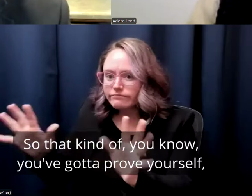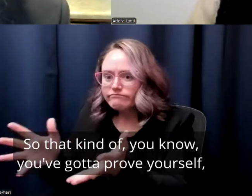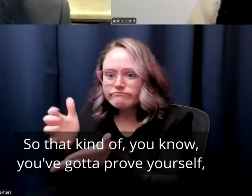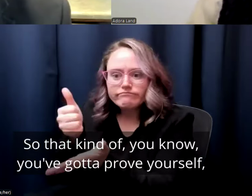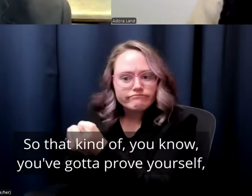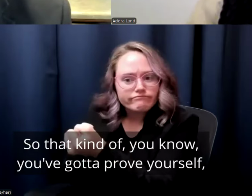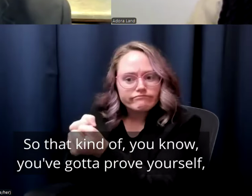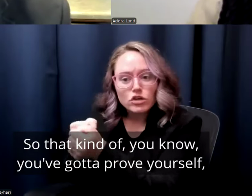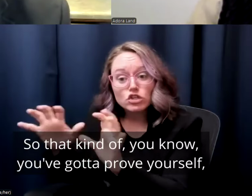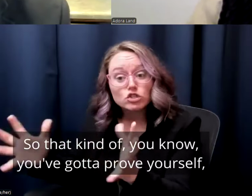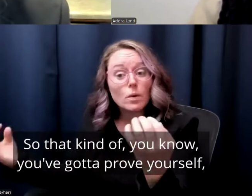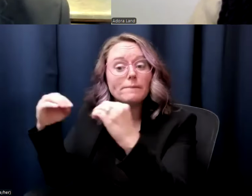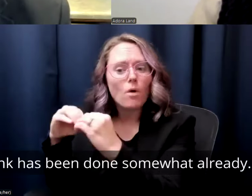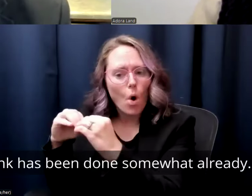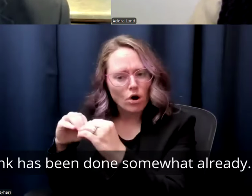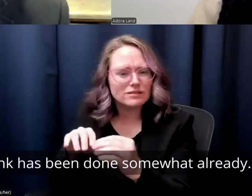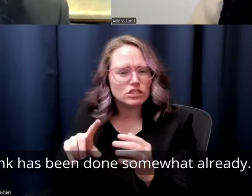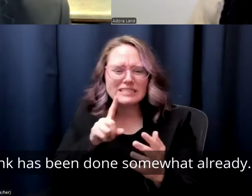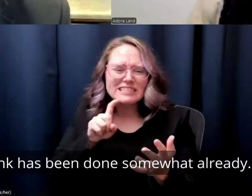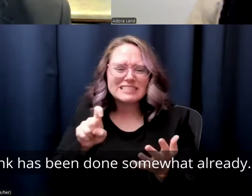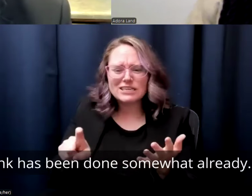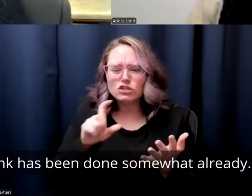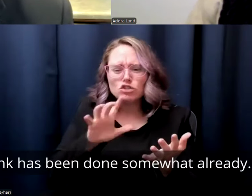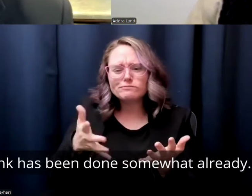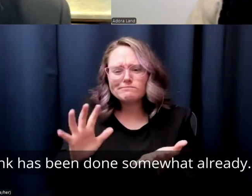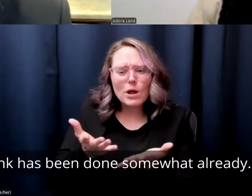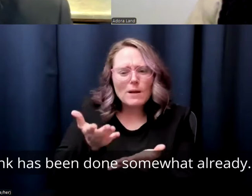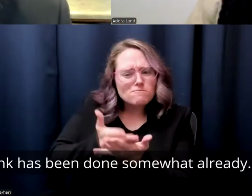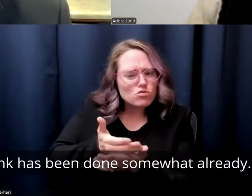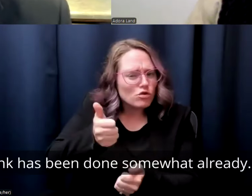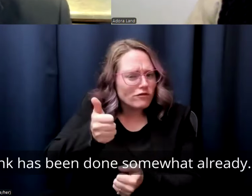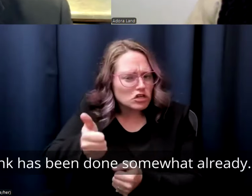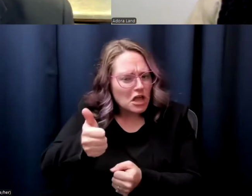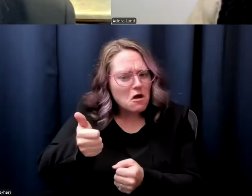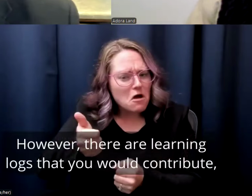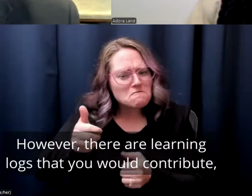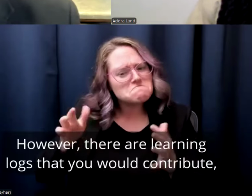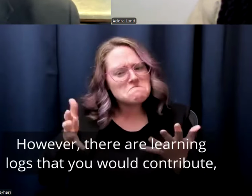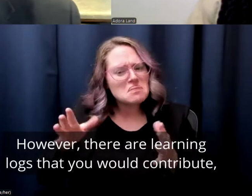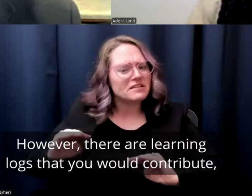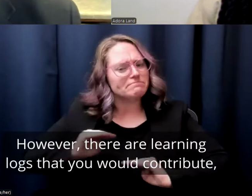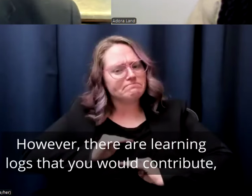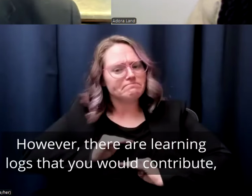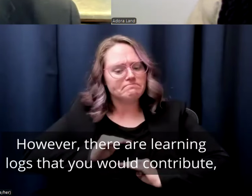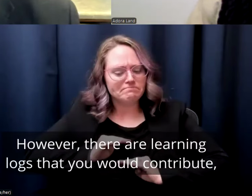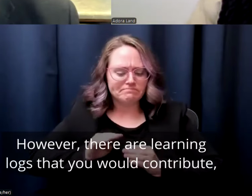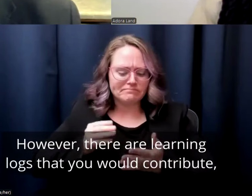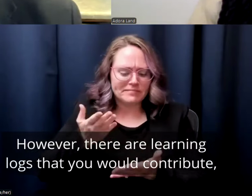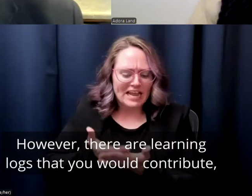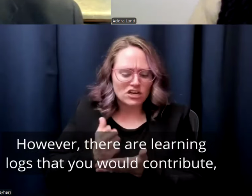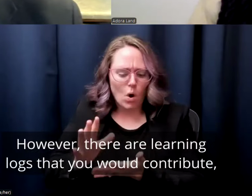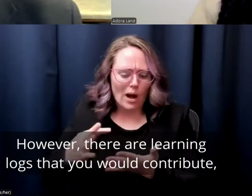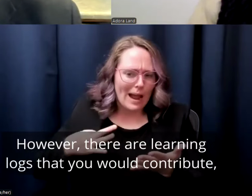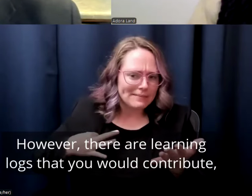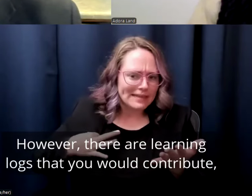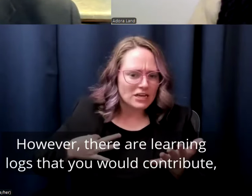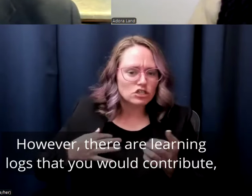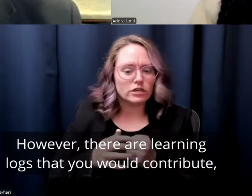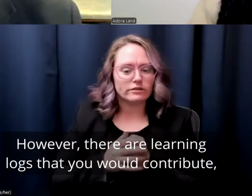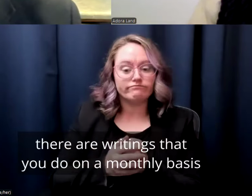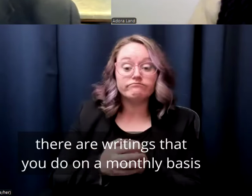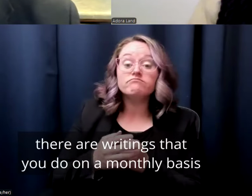you've got to prove yourself, I think has been done somewhat already. However, there are learning logs that you